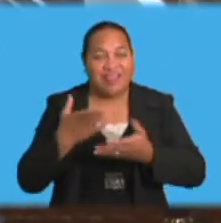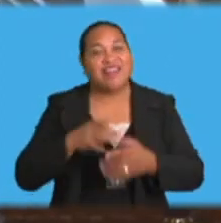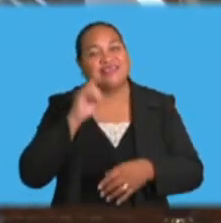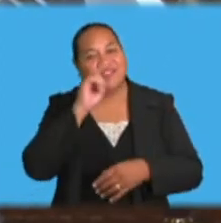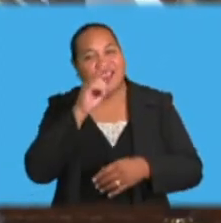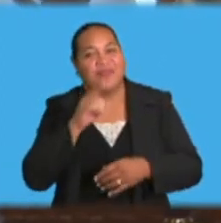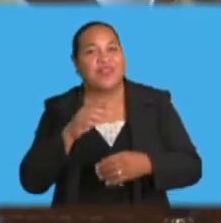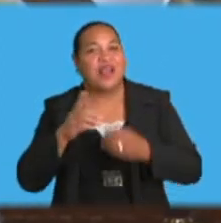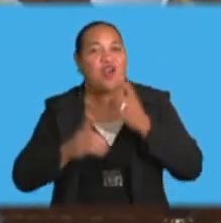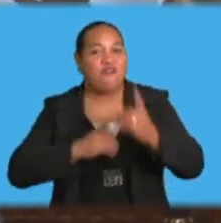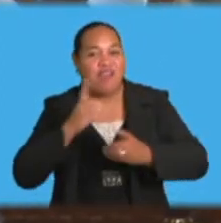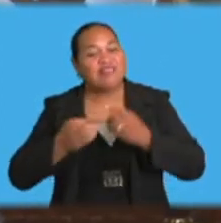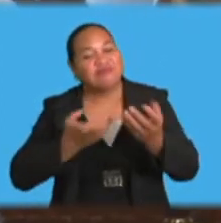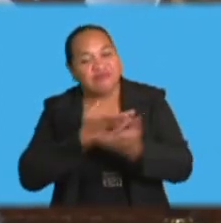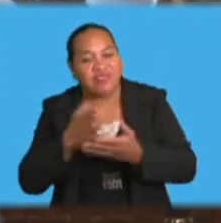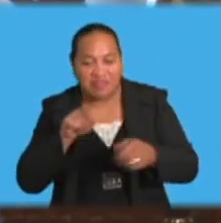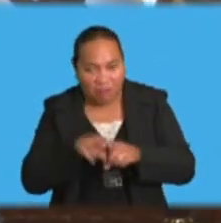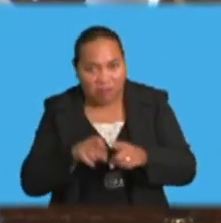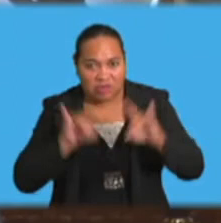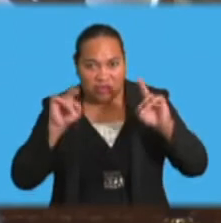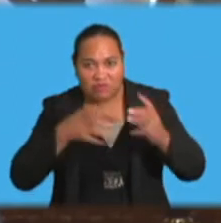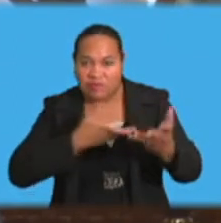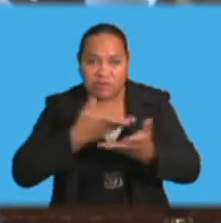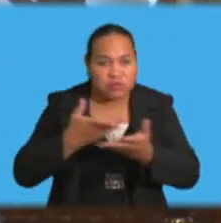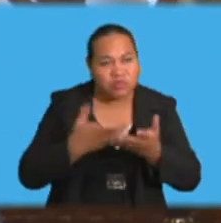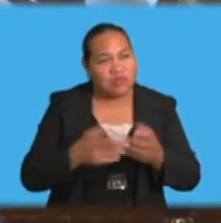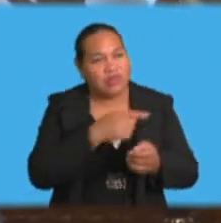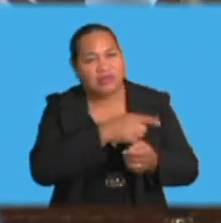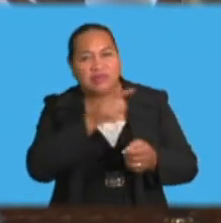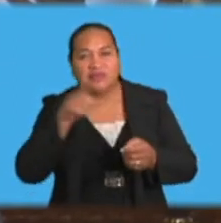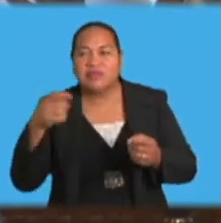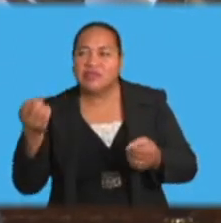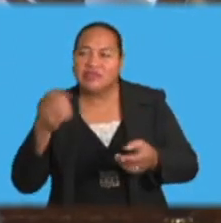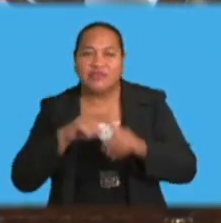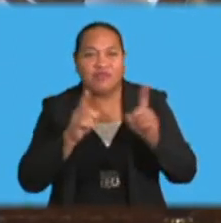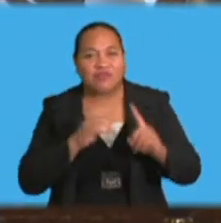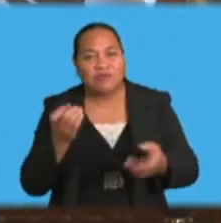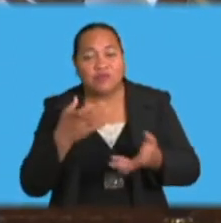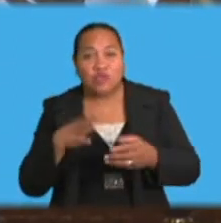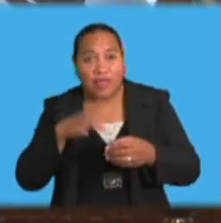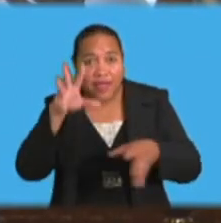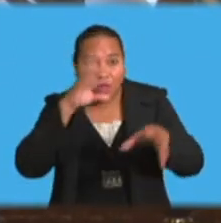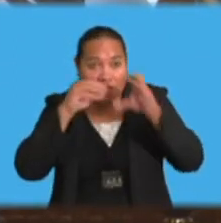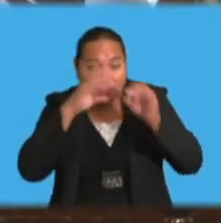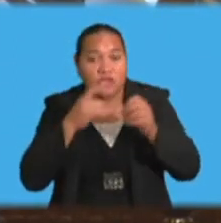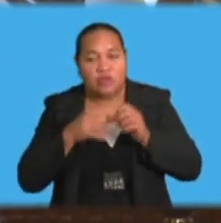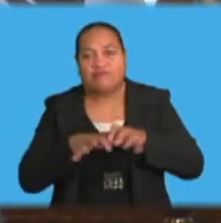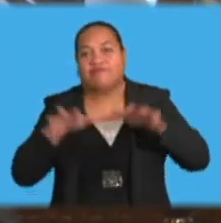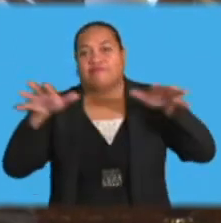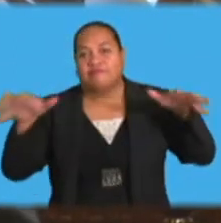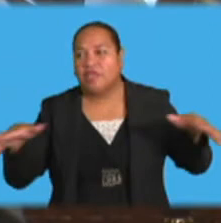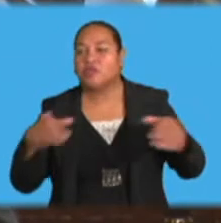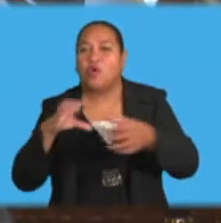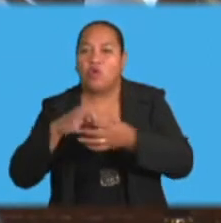Safety Conference, where we had OHS officers from industry. I'm glad that that message will be taken back and that they will be able to implement